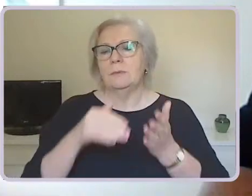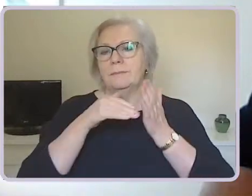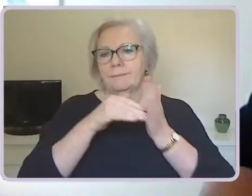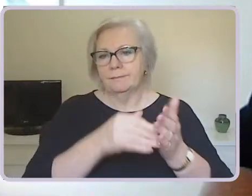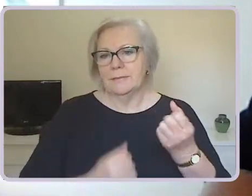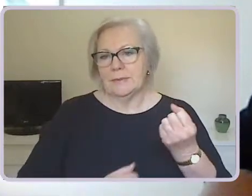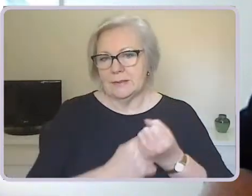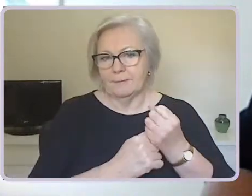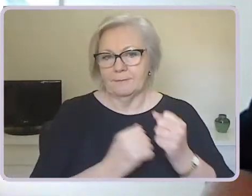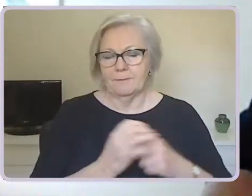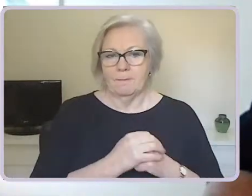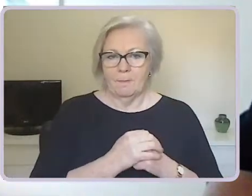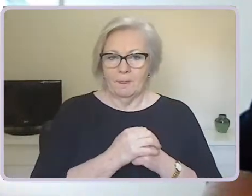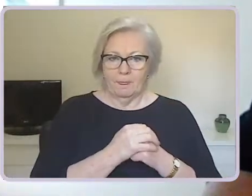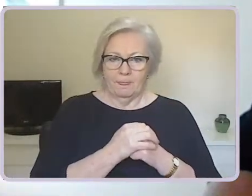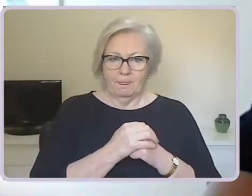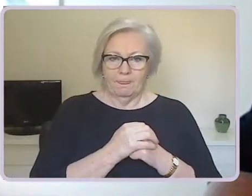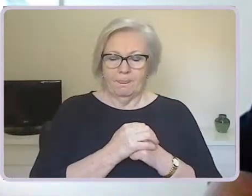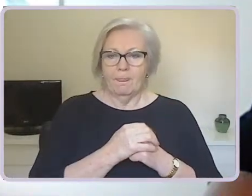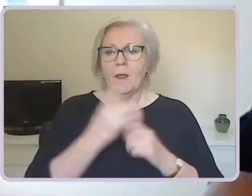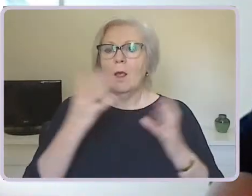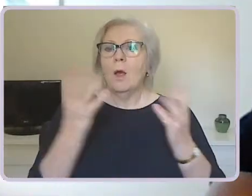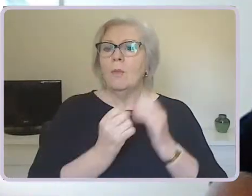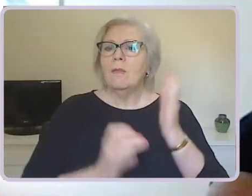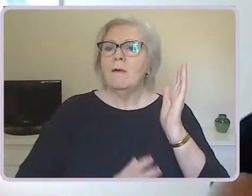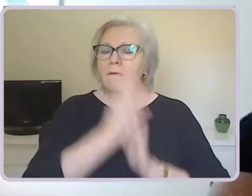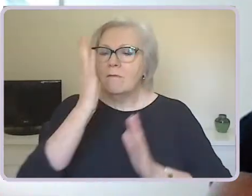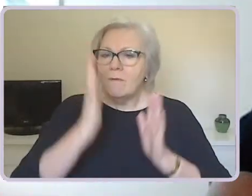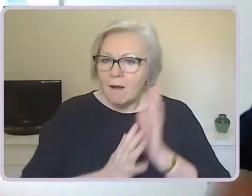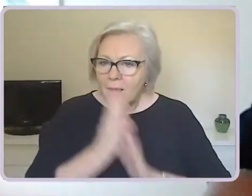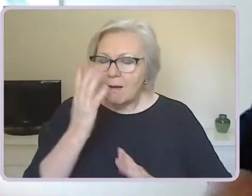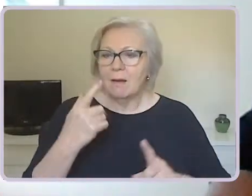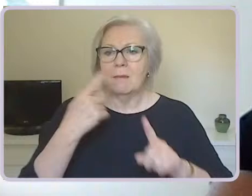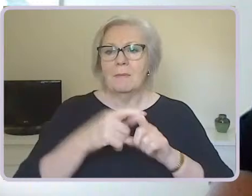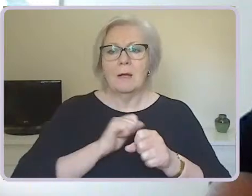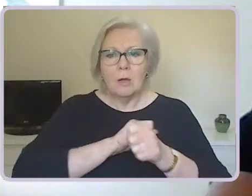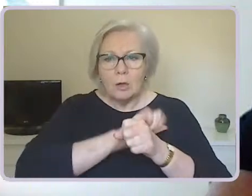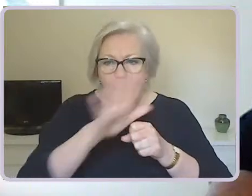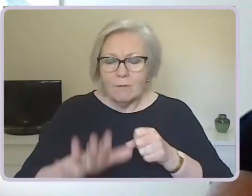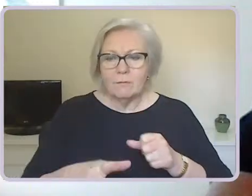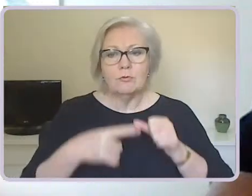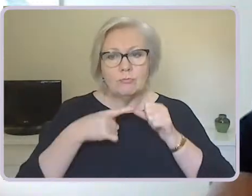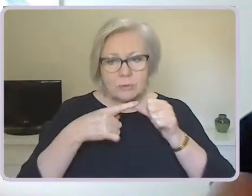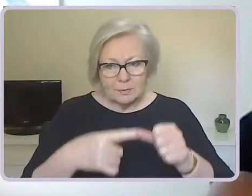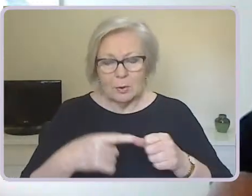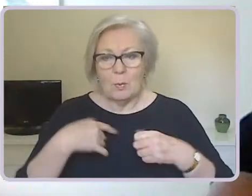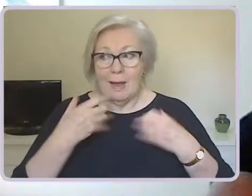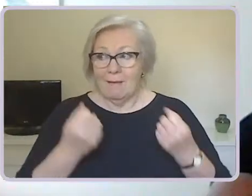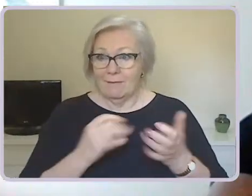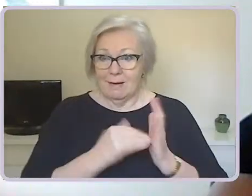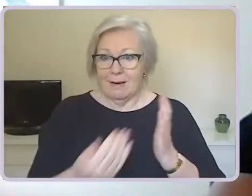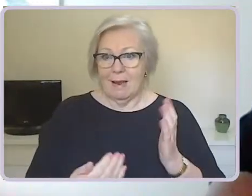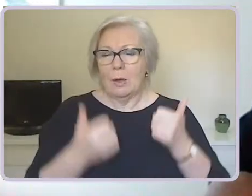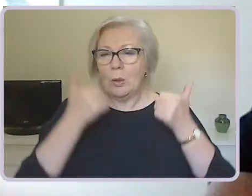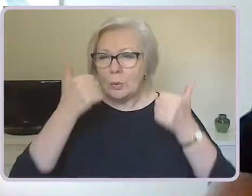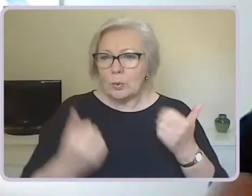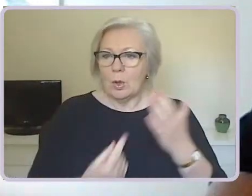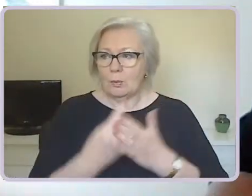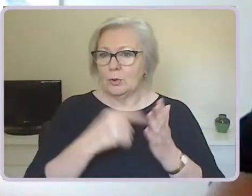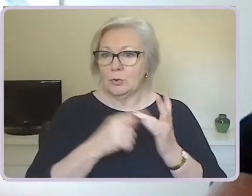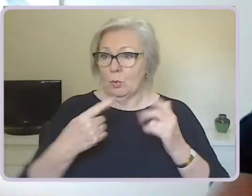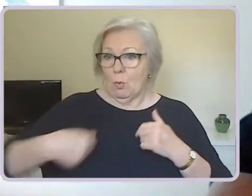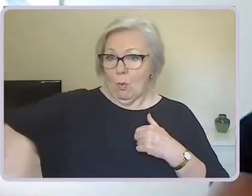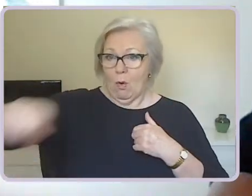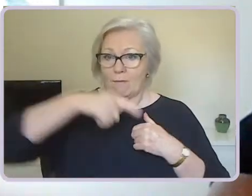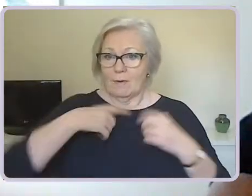concurrently navigates bushfire recovery and COVID-19 response, we have a unique opportunity to come together to centre